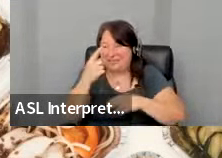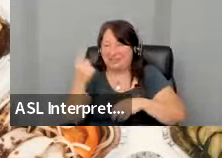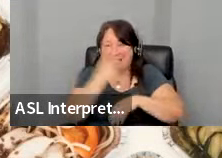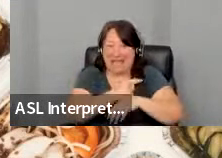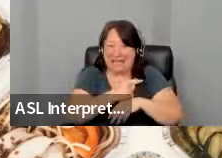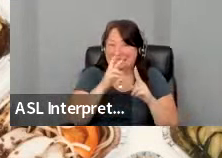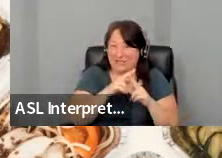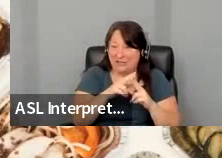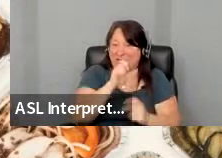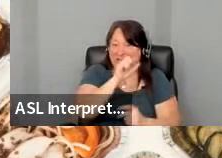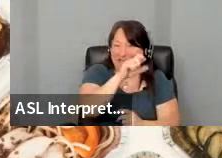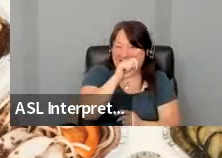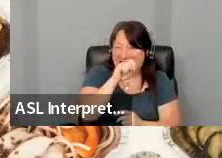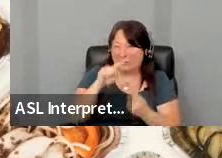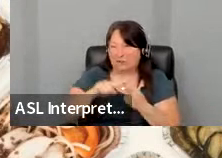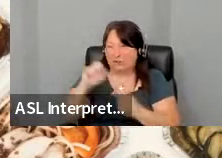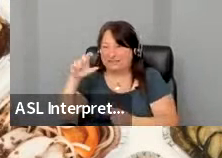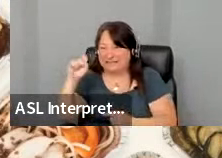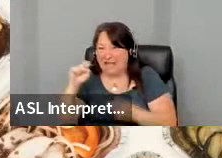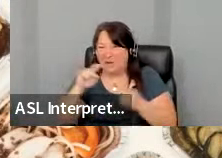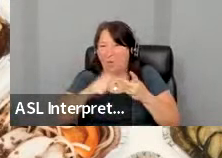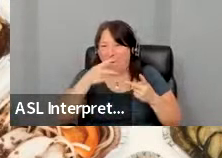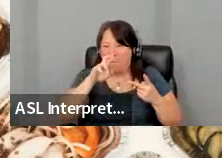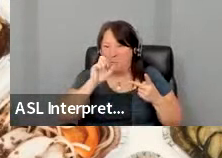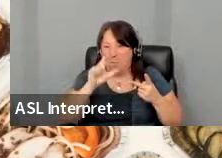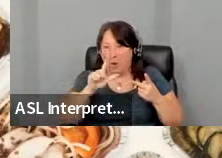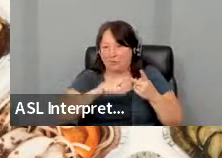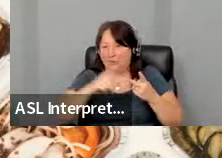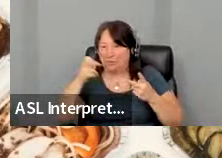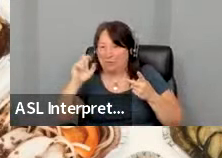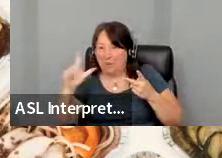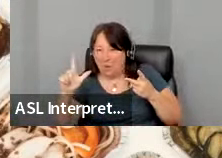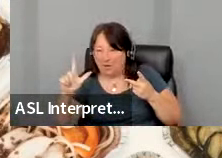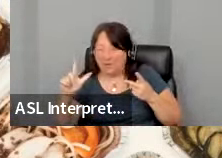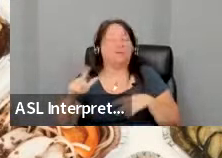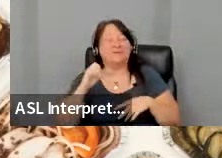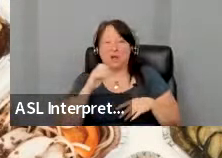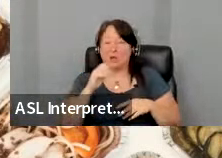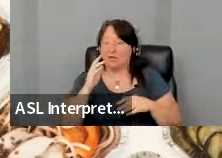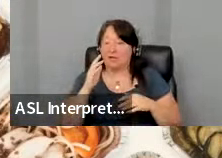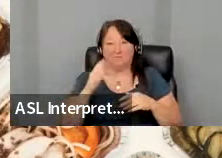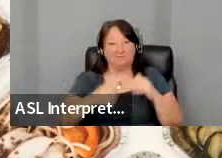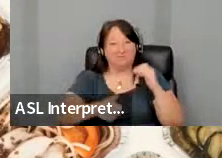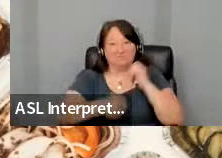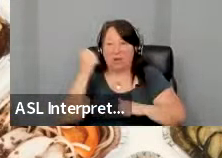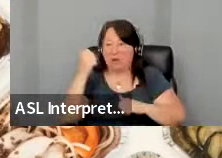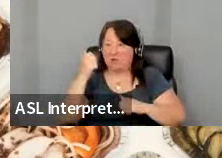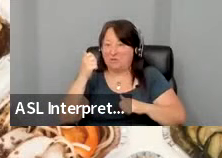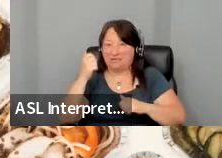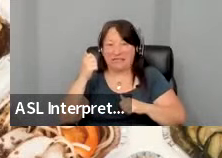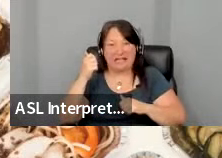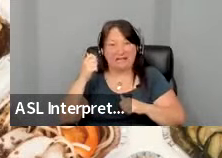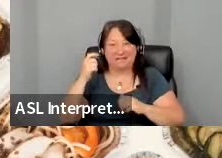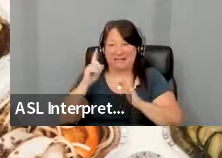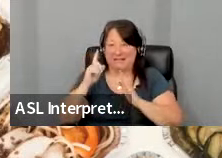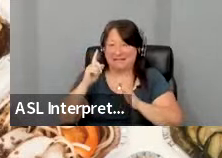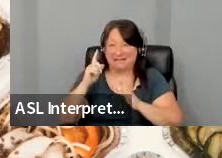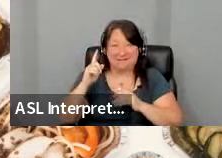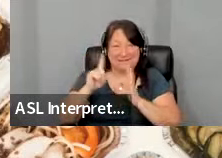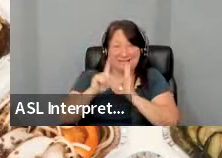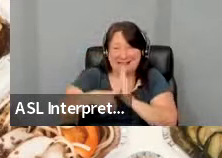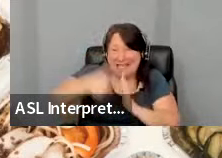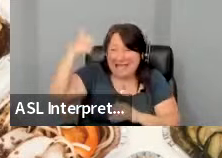or portal to portal. So the latest the NDB can happen is 1 hour and 45 minutes into your day. It has to be completed within 2